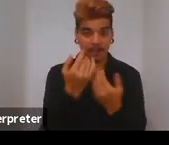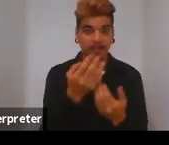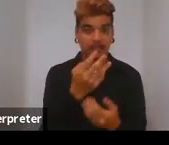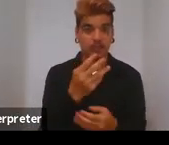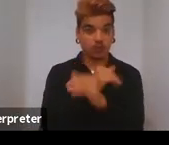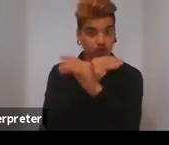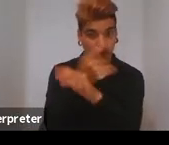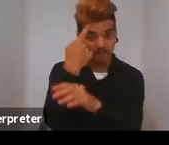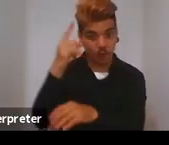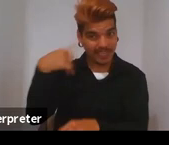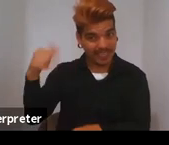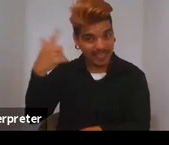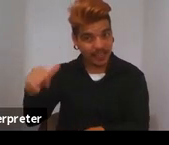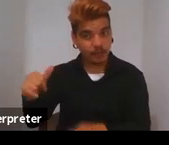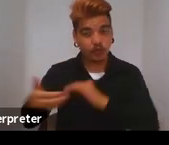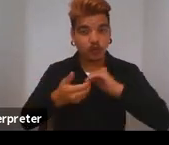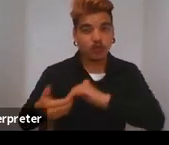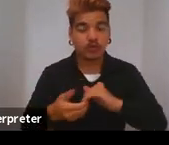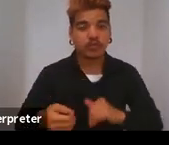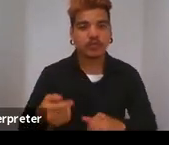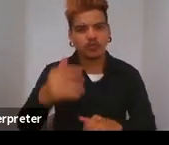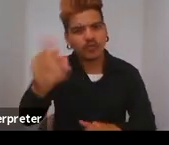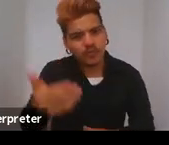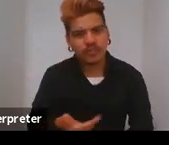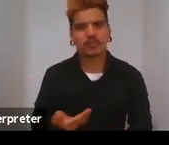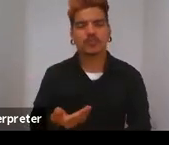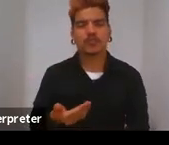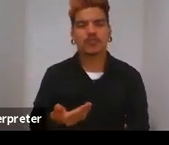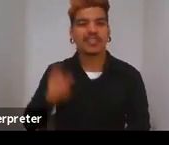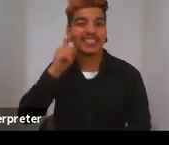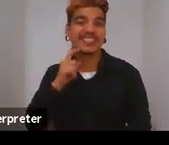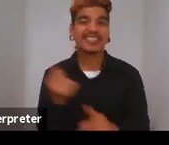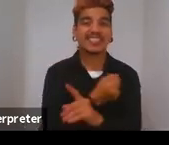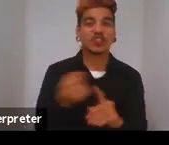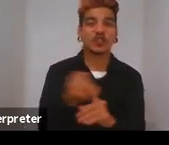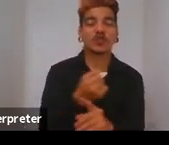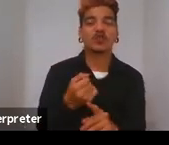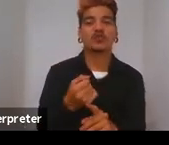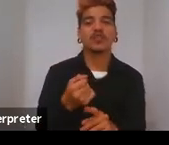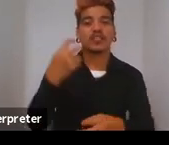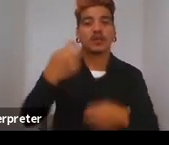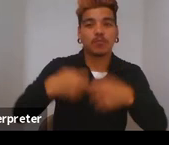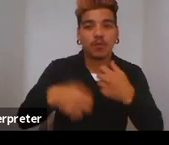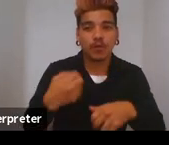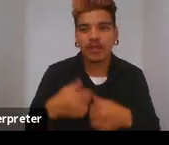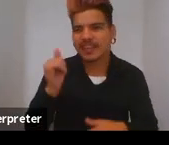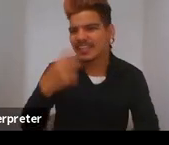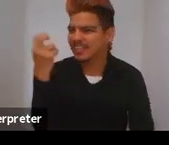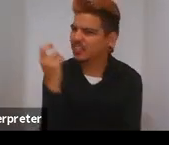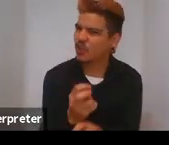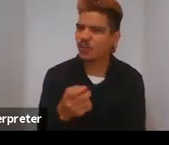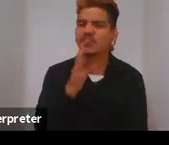for CalCASA to be kind of introduction to sexual assault as an issue. And it's an issue that is difficult to talk